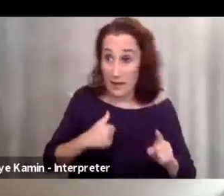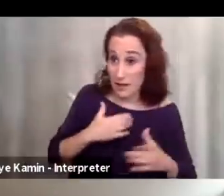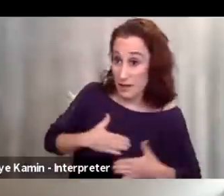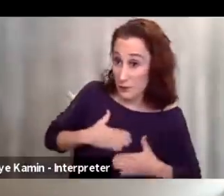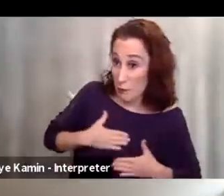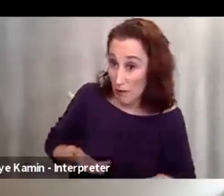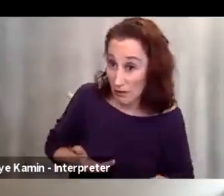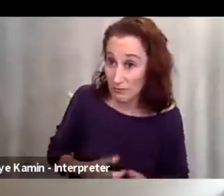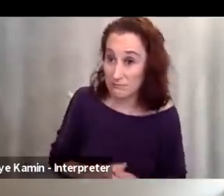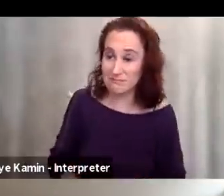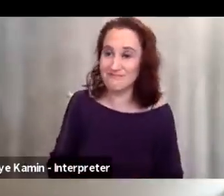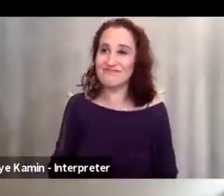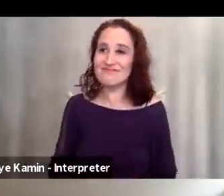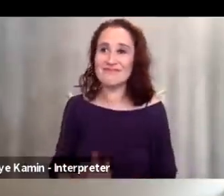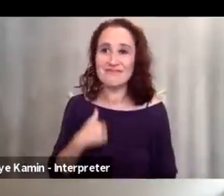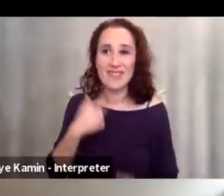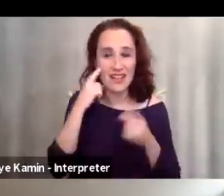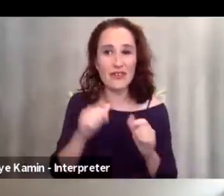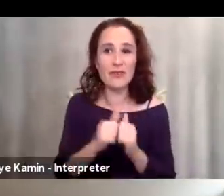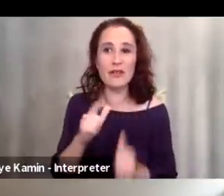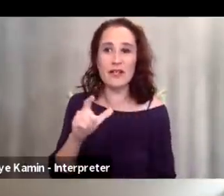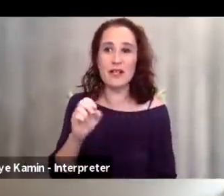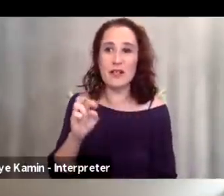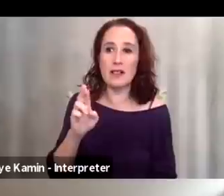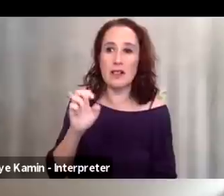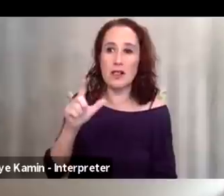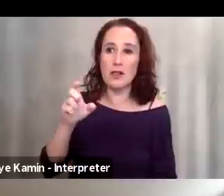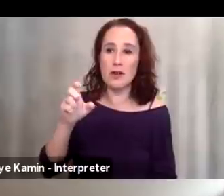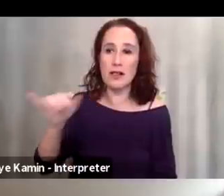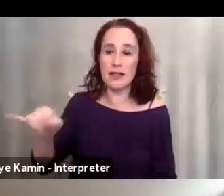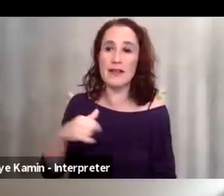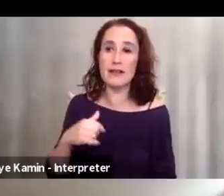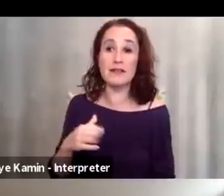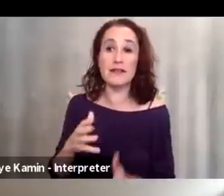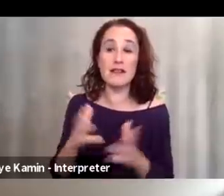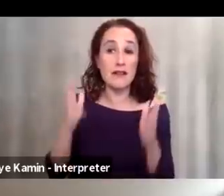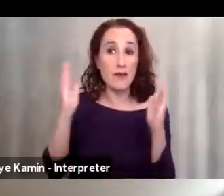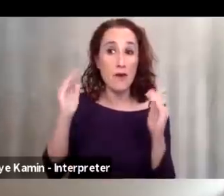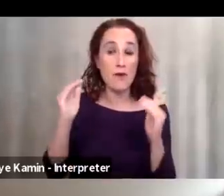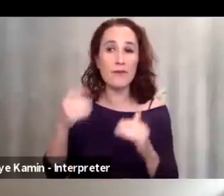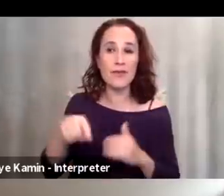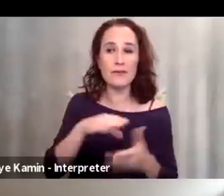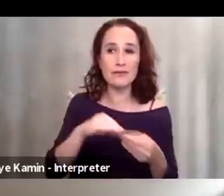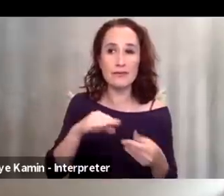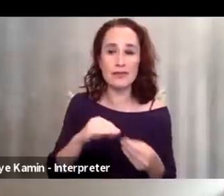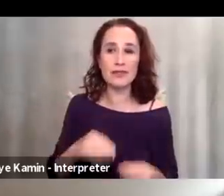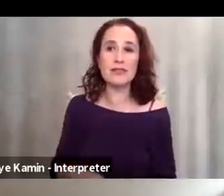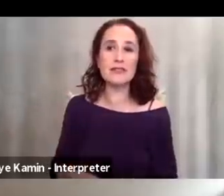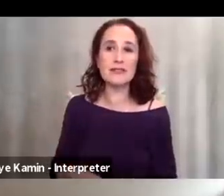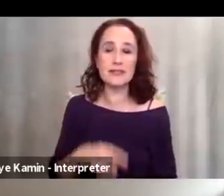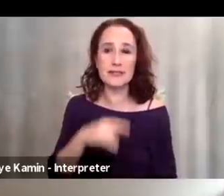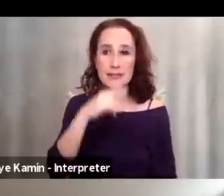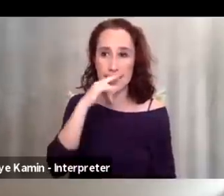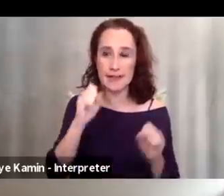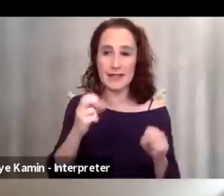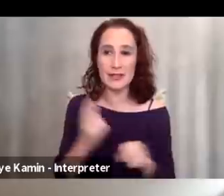I agree with Lorelei. There's a lot of hope in these stories, and that's something, you know, I think kids could use